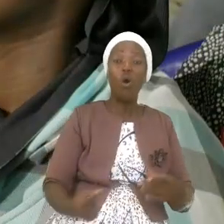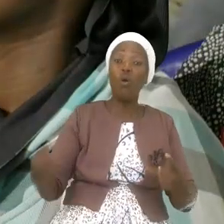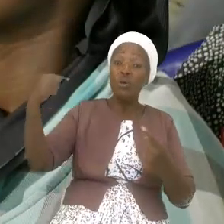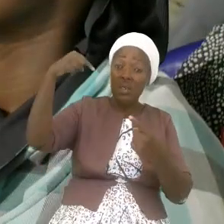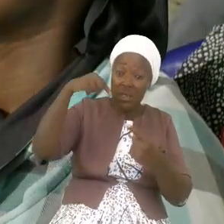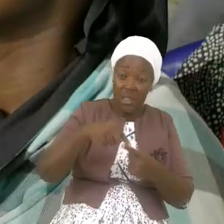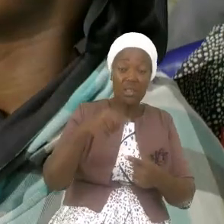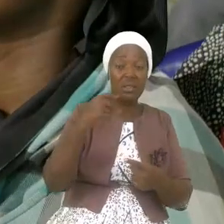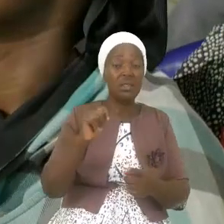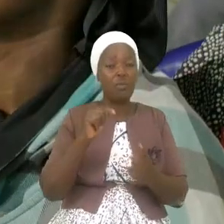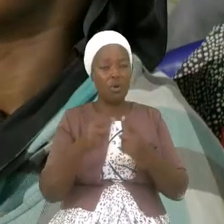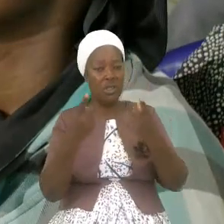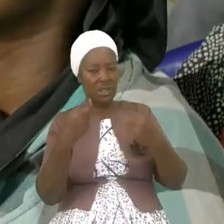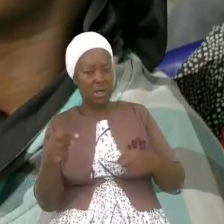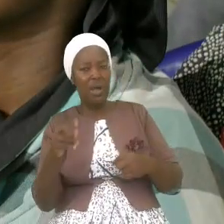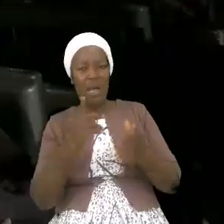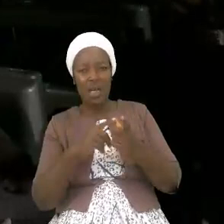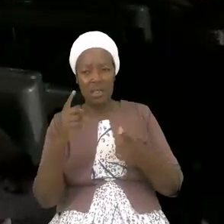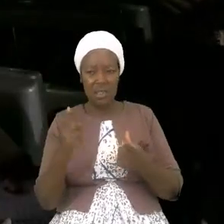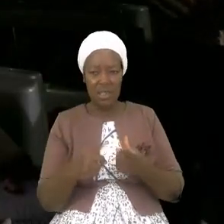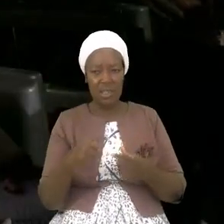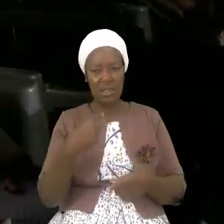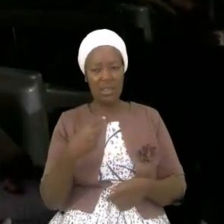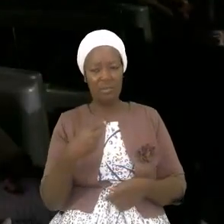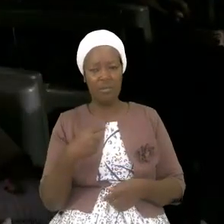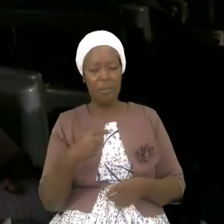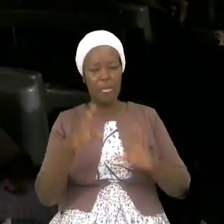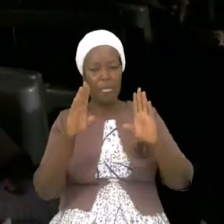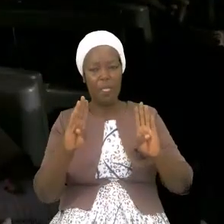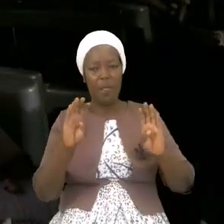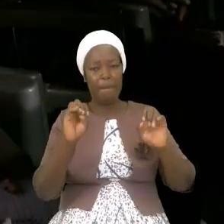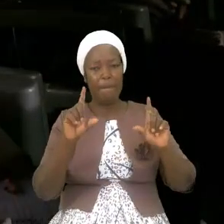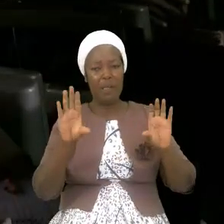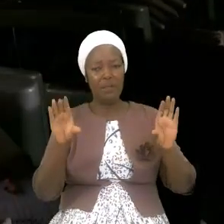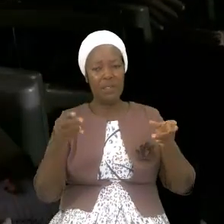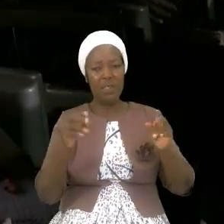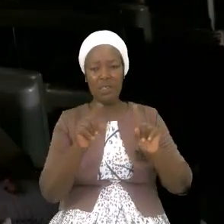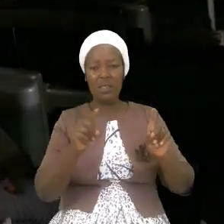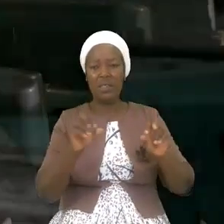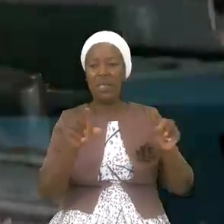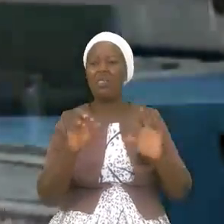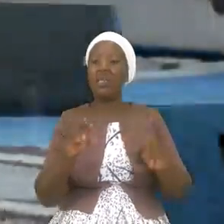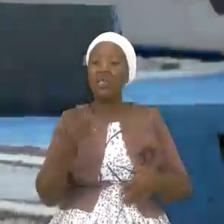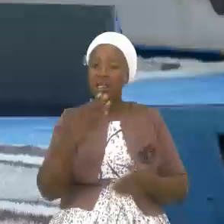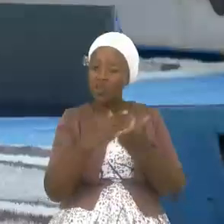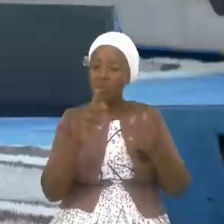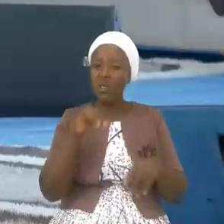Belshazzar, there is somebody in the kingdom. He used to interpret for your